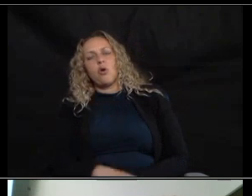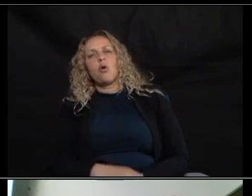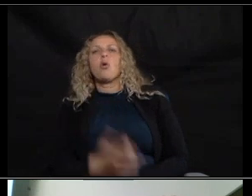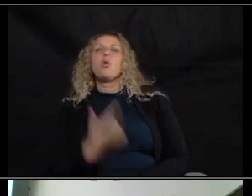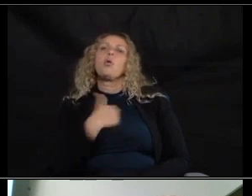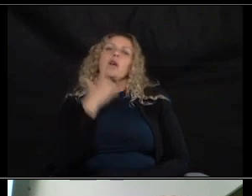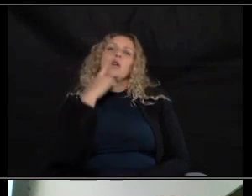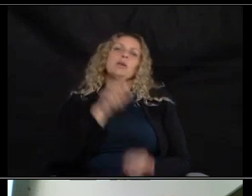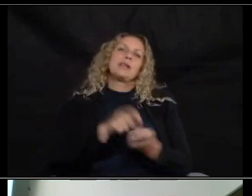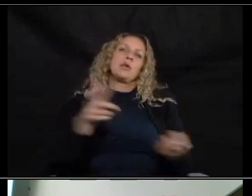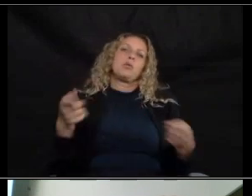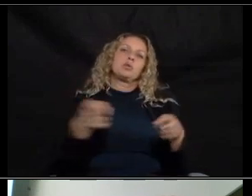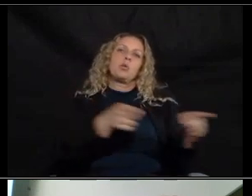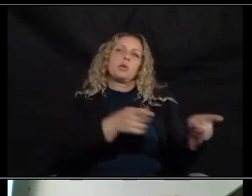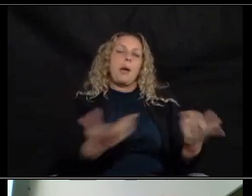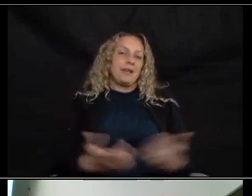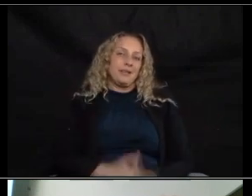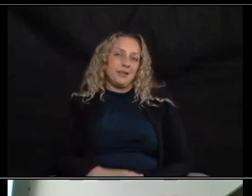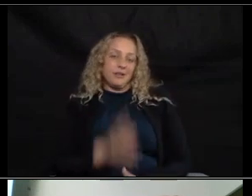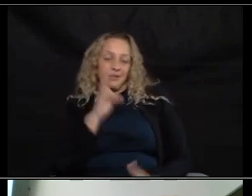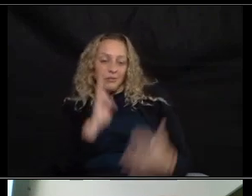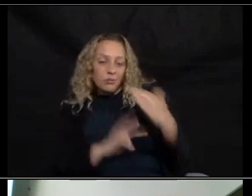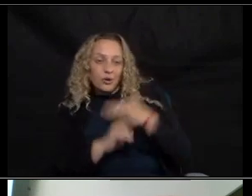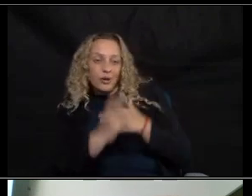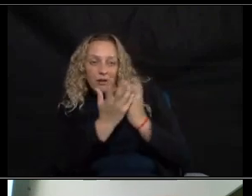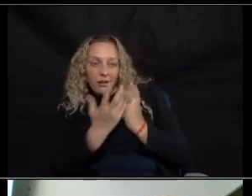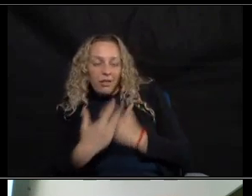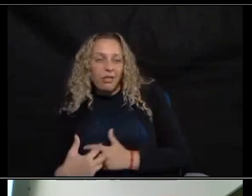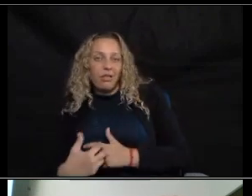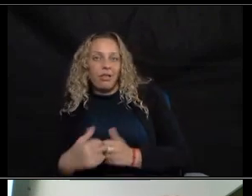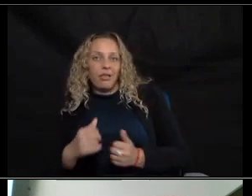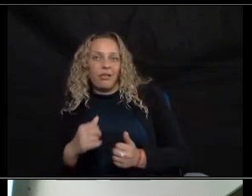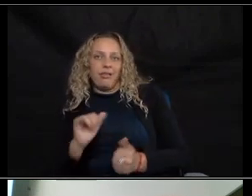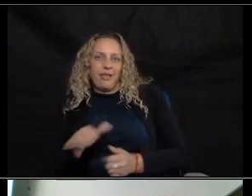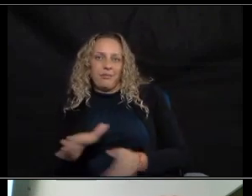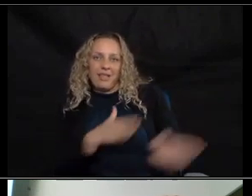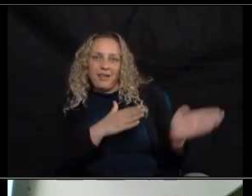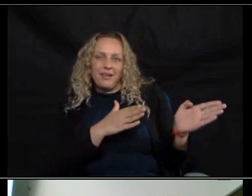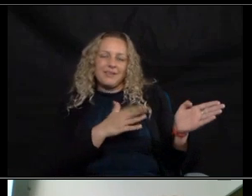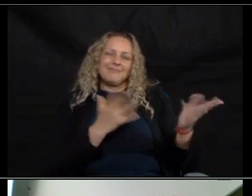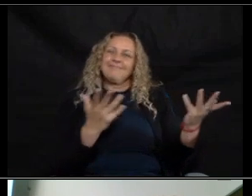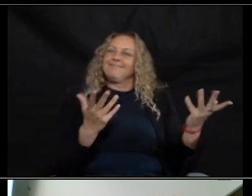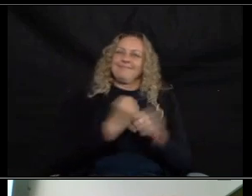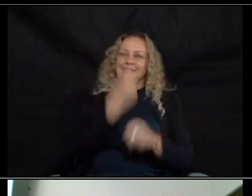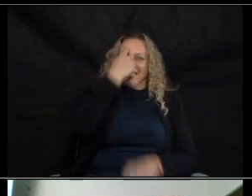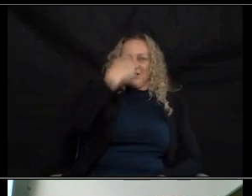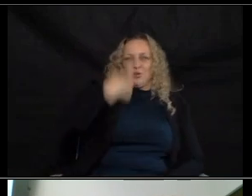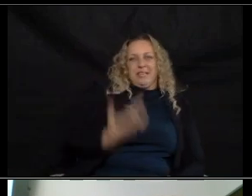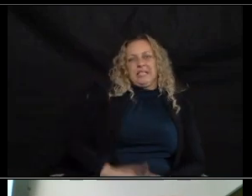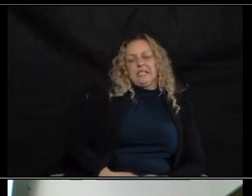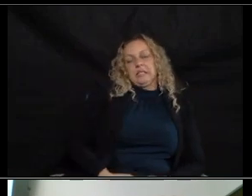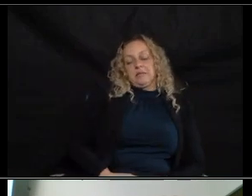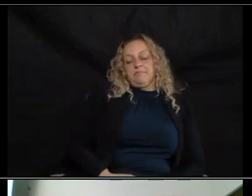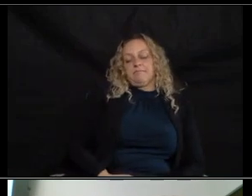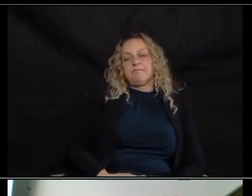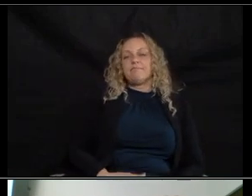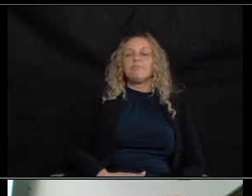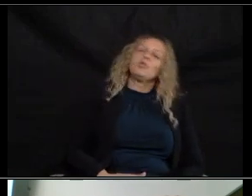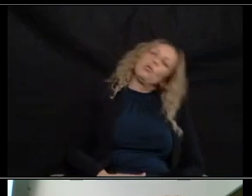knew exactly what was going to happen and everything was going to go according to plan, that doesn't make sense to me.